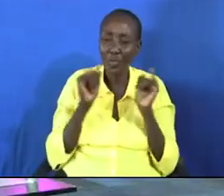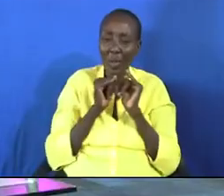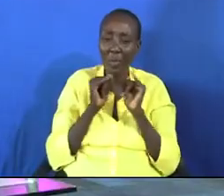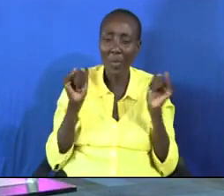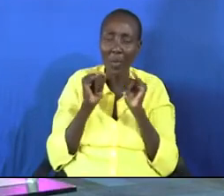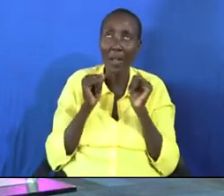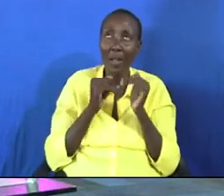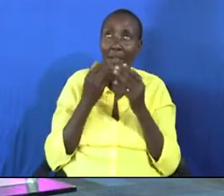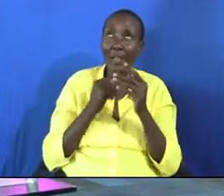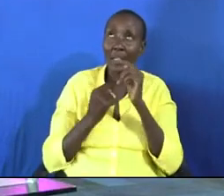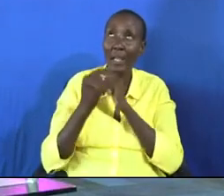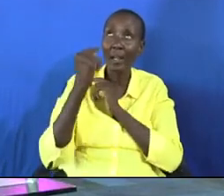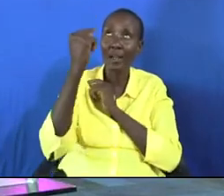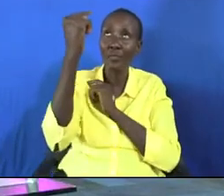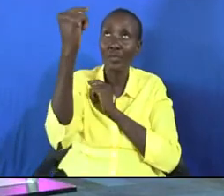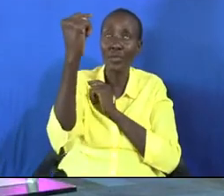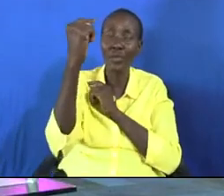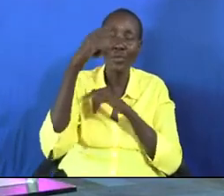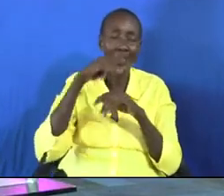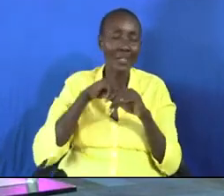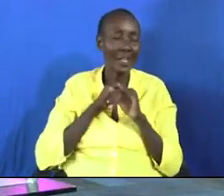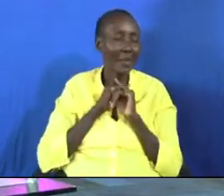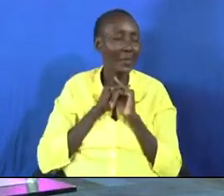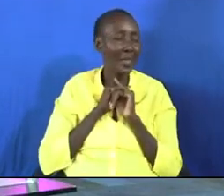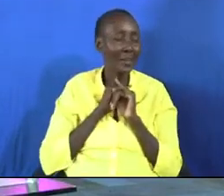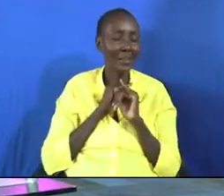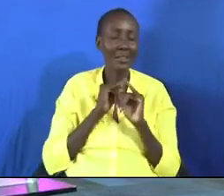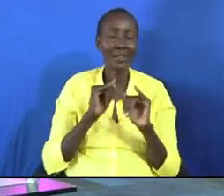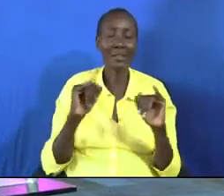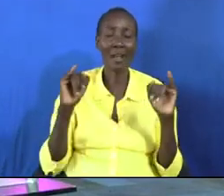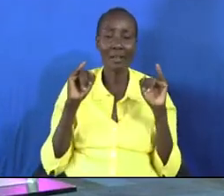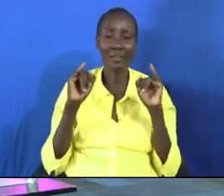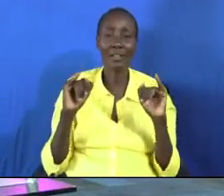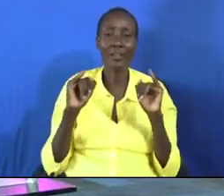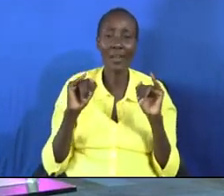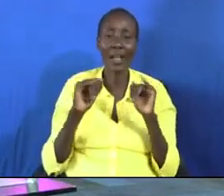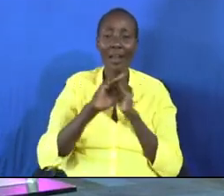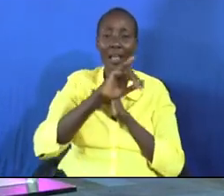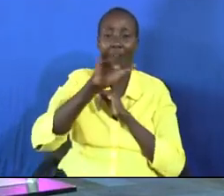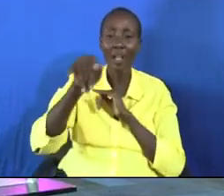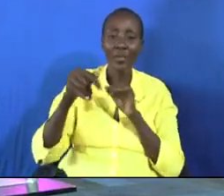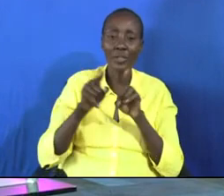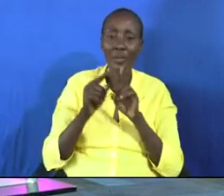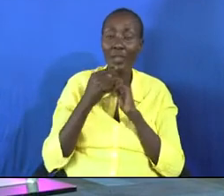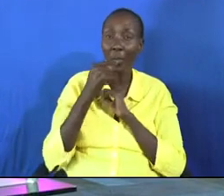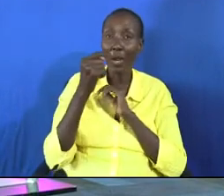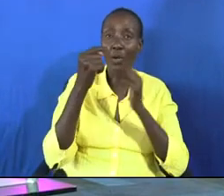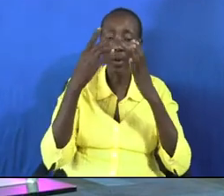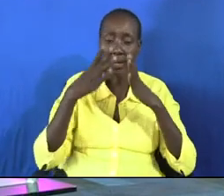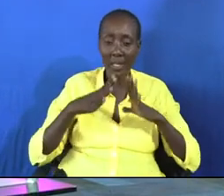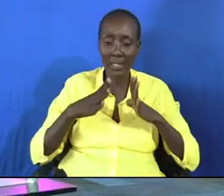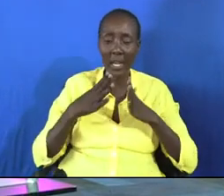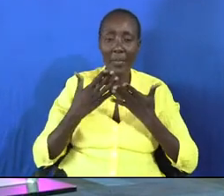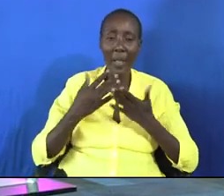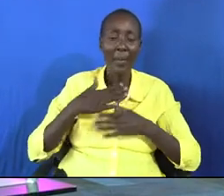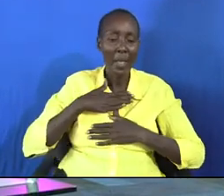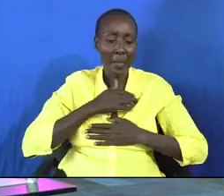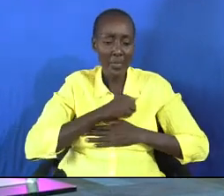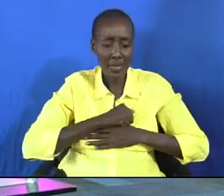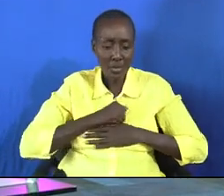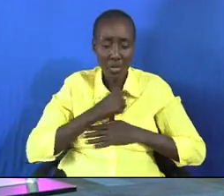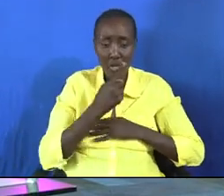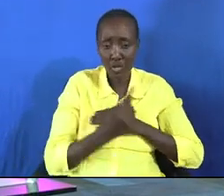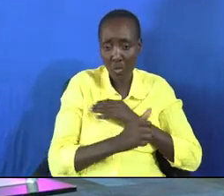may come to you when I am sanctified. And that is what Joshua was telling people. Confess your sin to